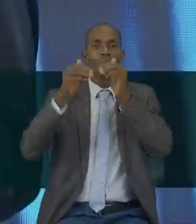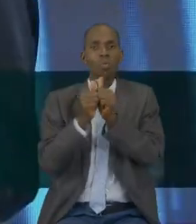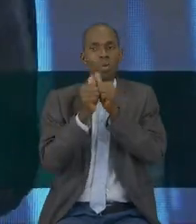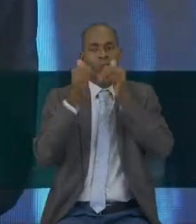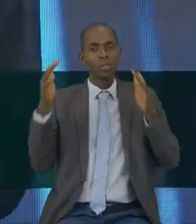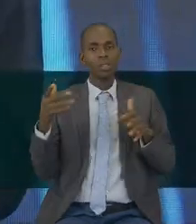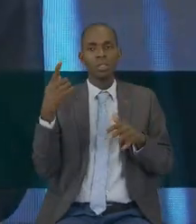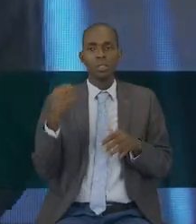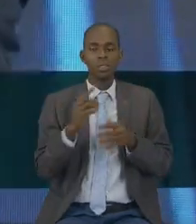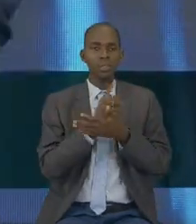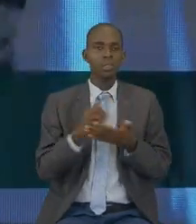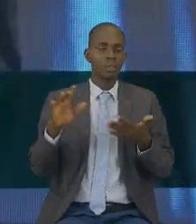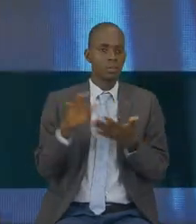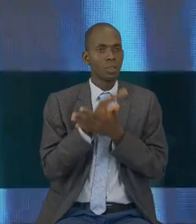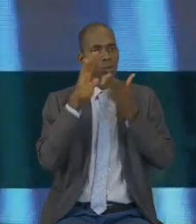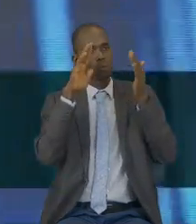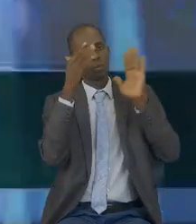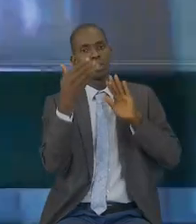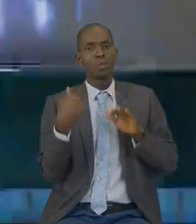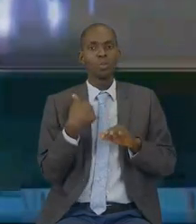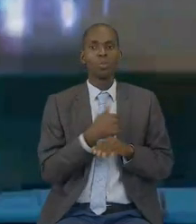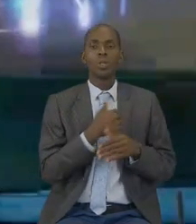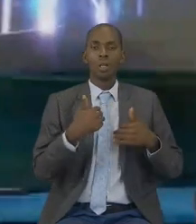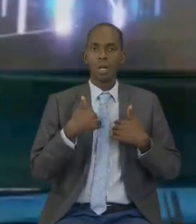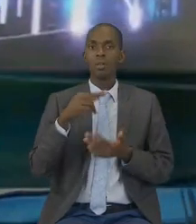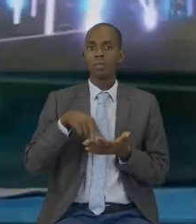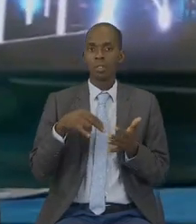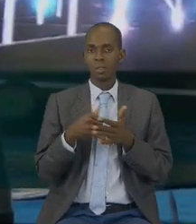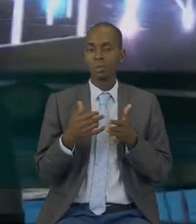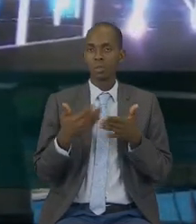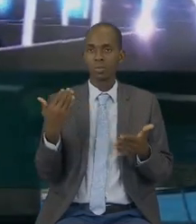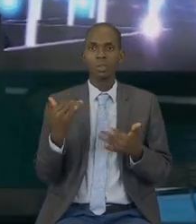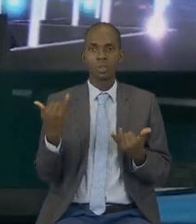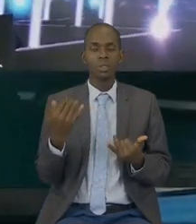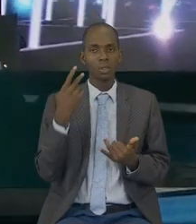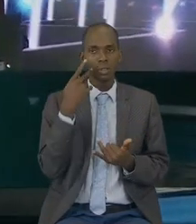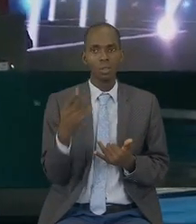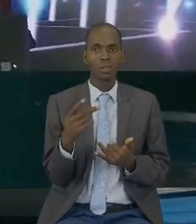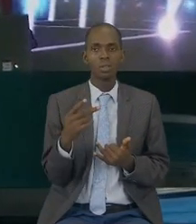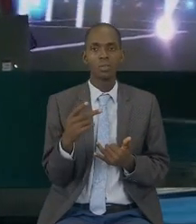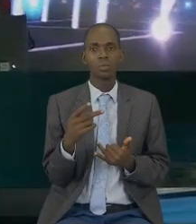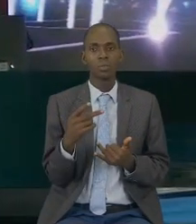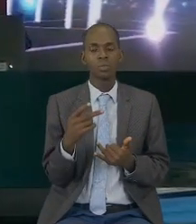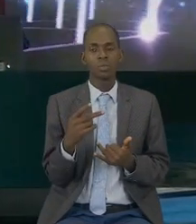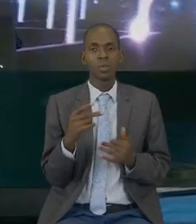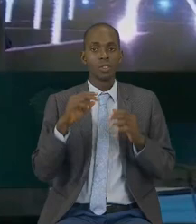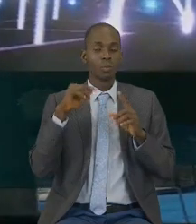the divine presence. We've read the verses already. We're looking at this under three